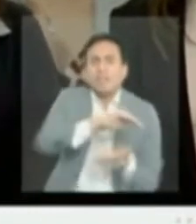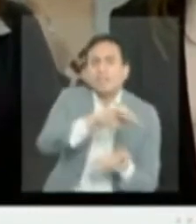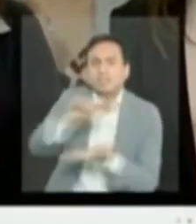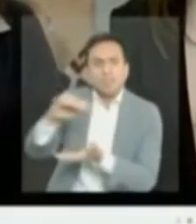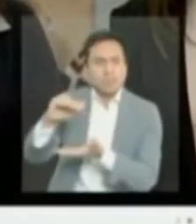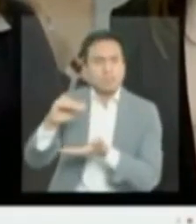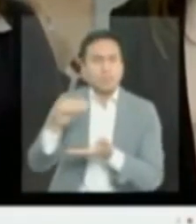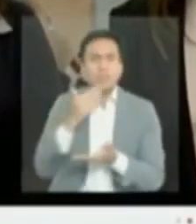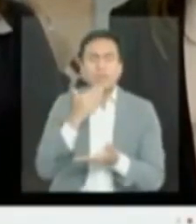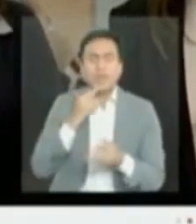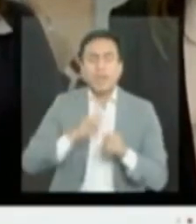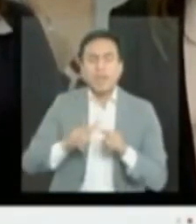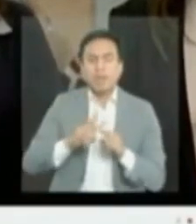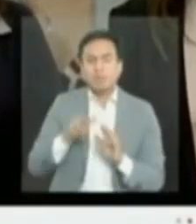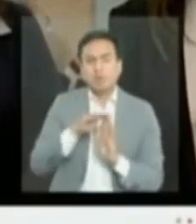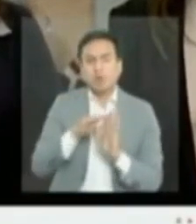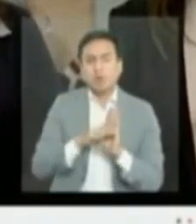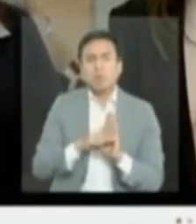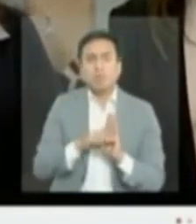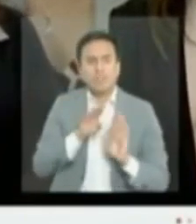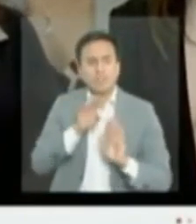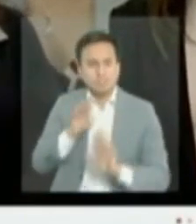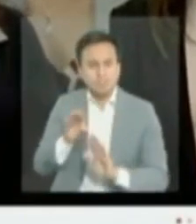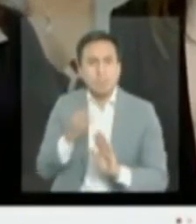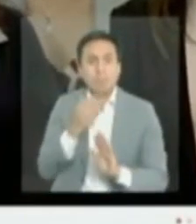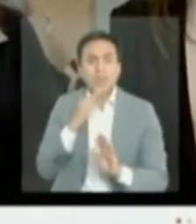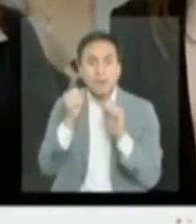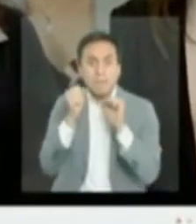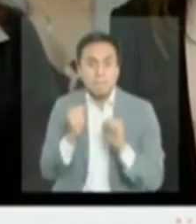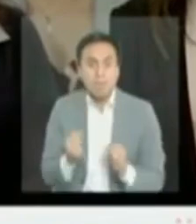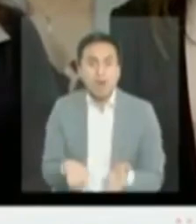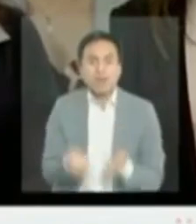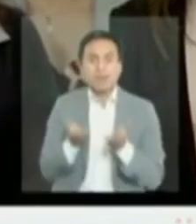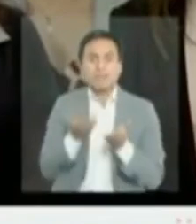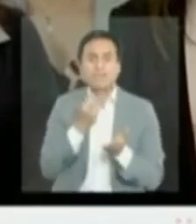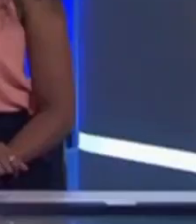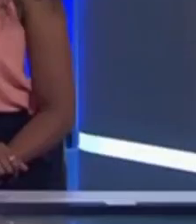of life of the inhabitants of these territories.